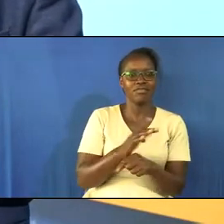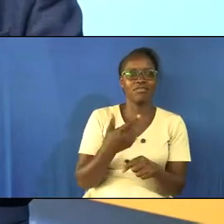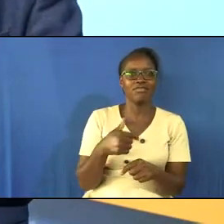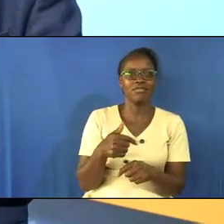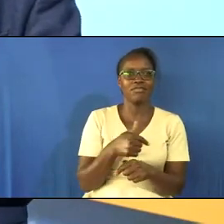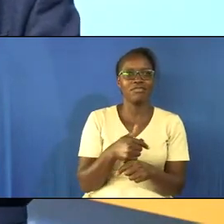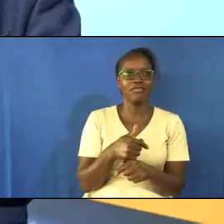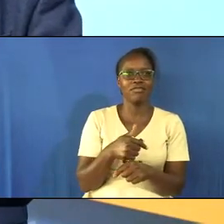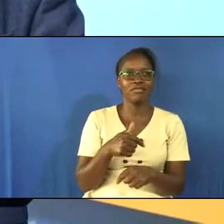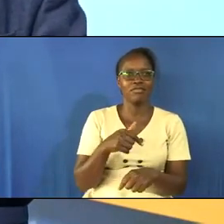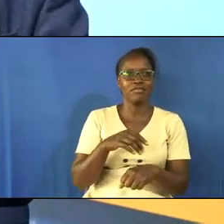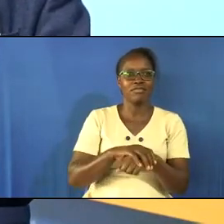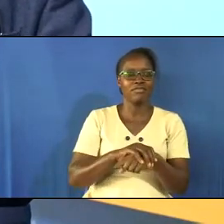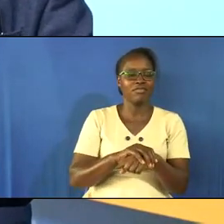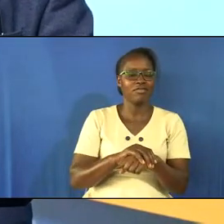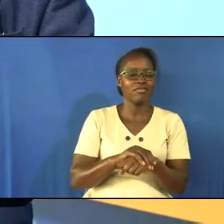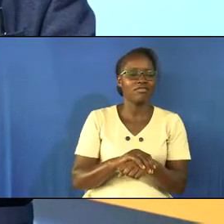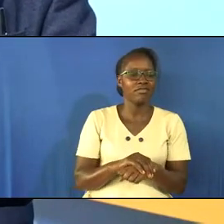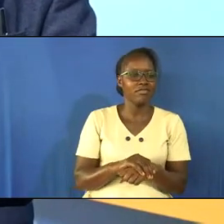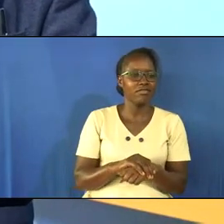can benefit from that.